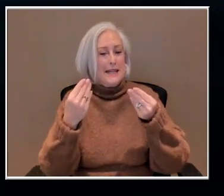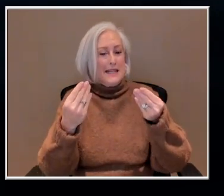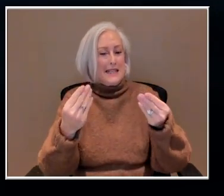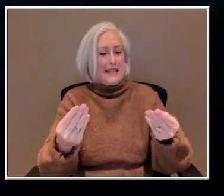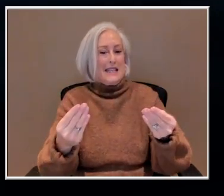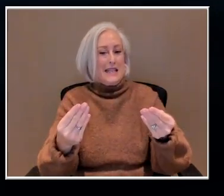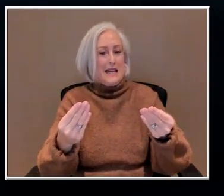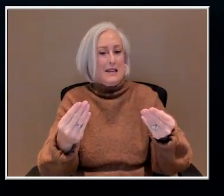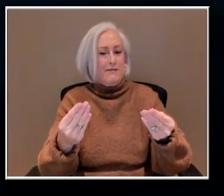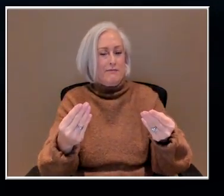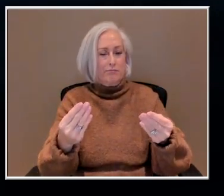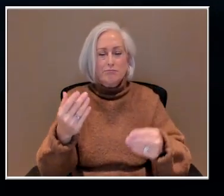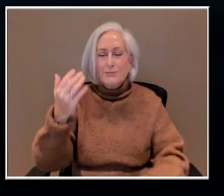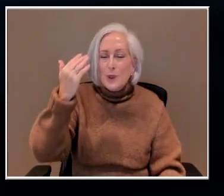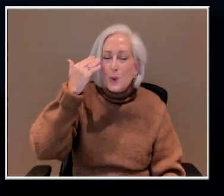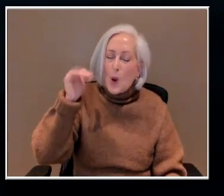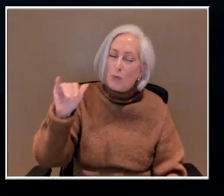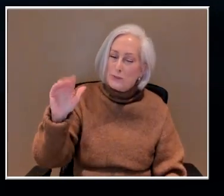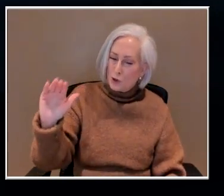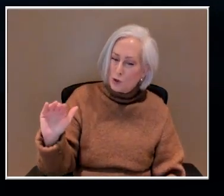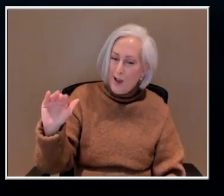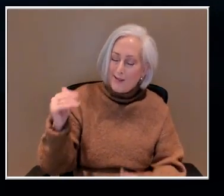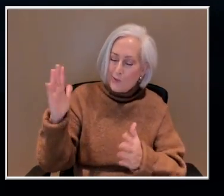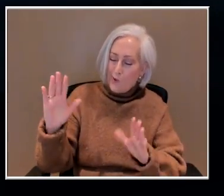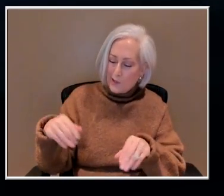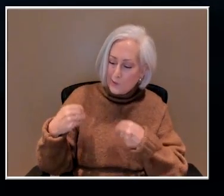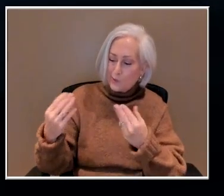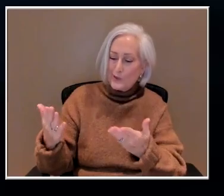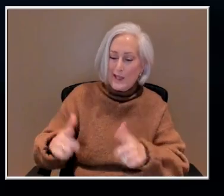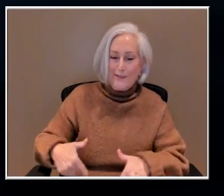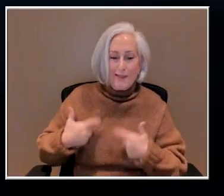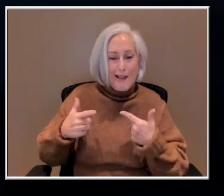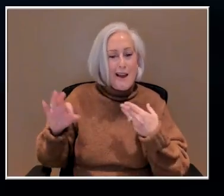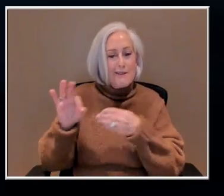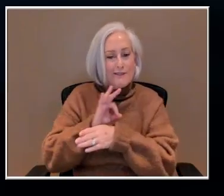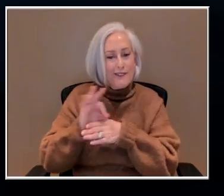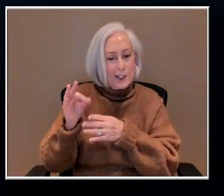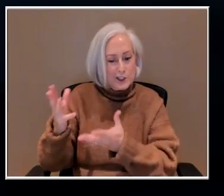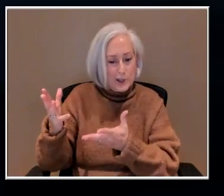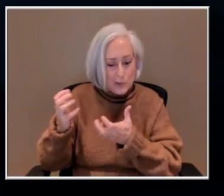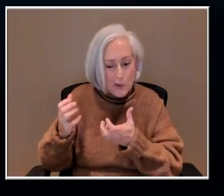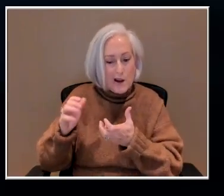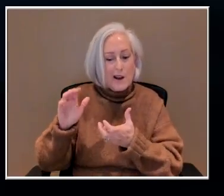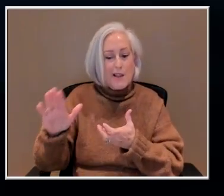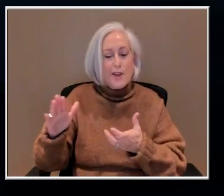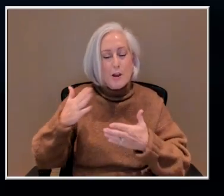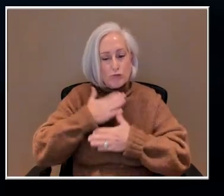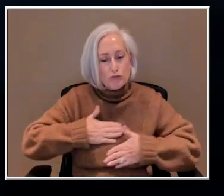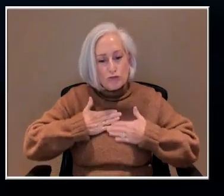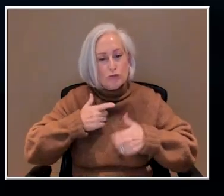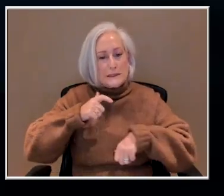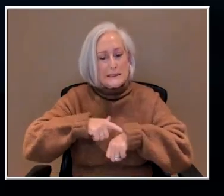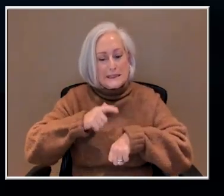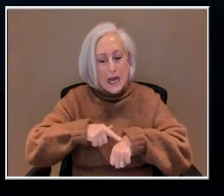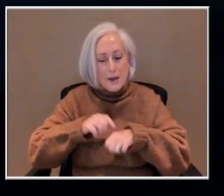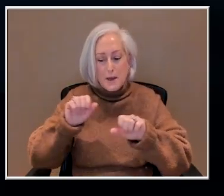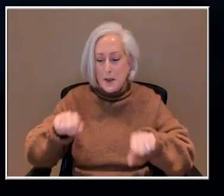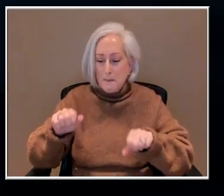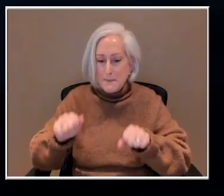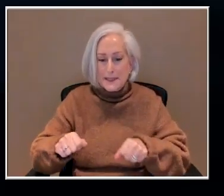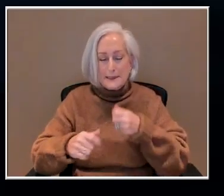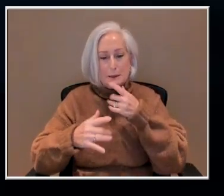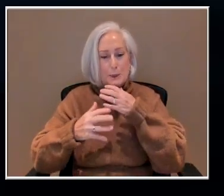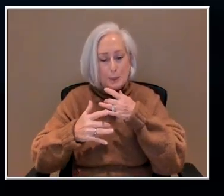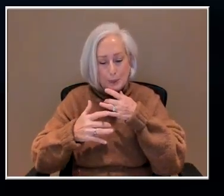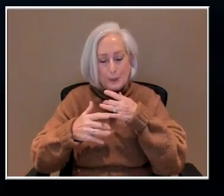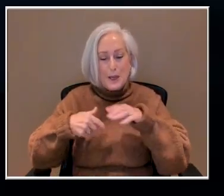pediatric disease, we want to give them back their life, their function, their formative years, their ability to play saxophone, to be able to walk out on